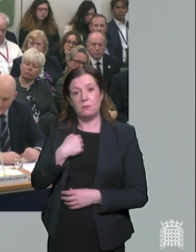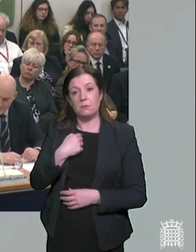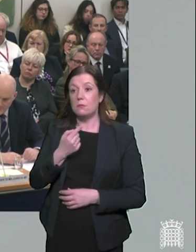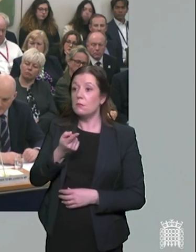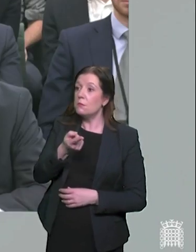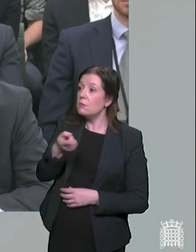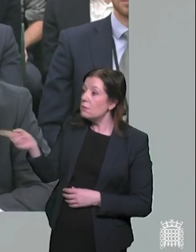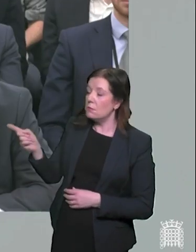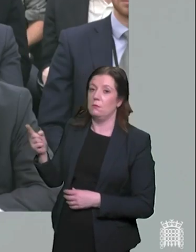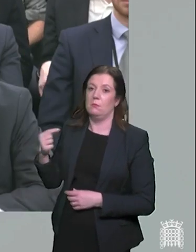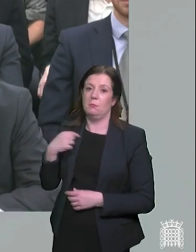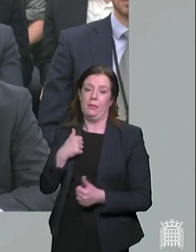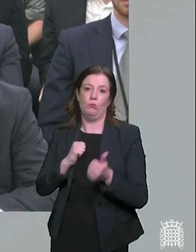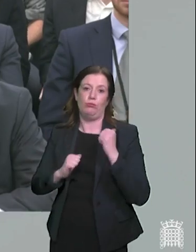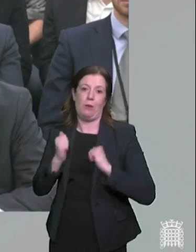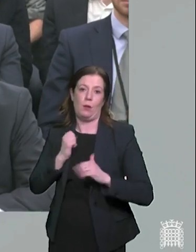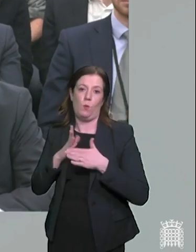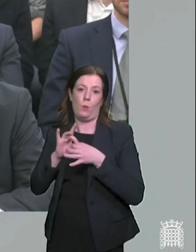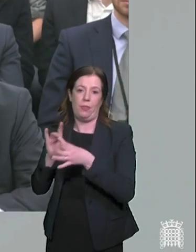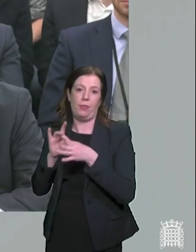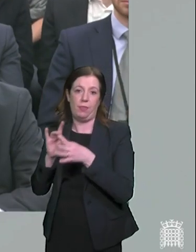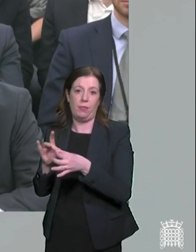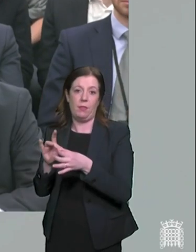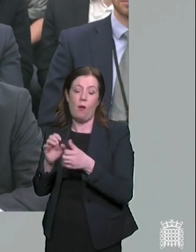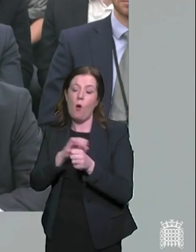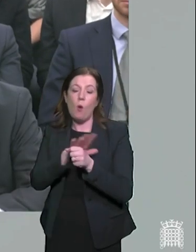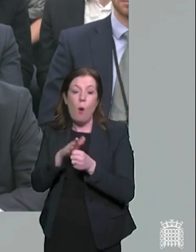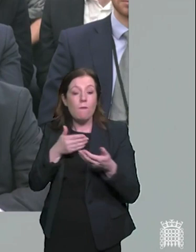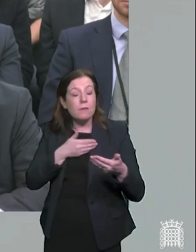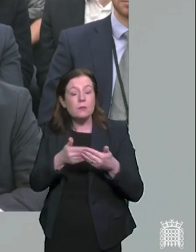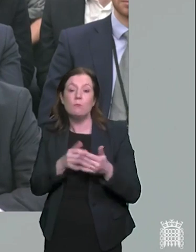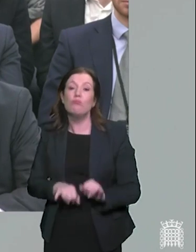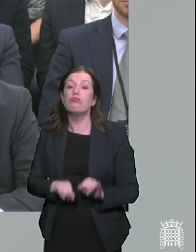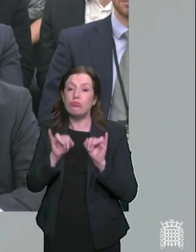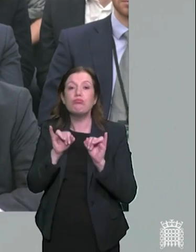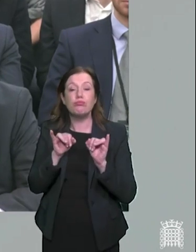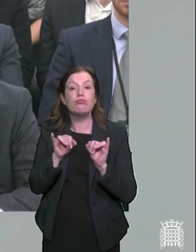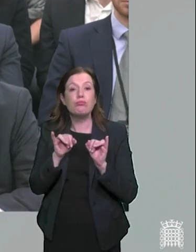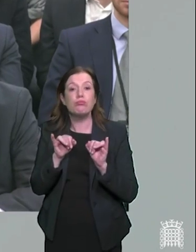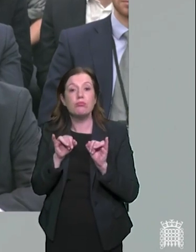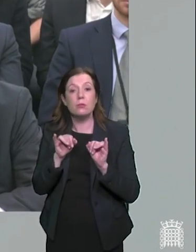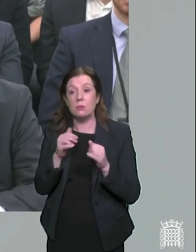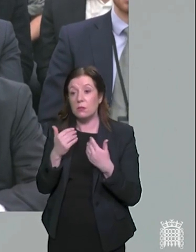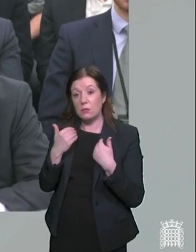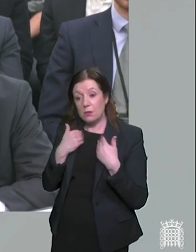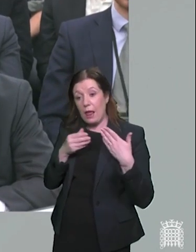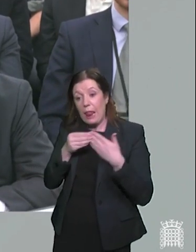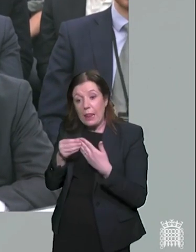with those officials during one of the most difficult times we can remember. I am proud to have given them leadership,